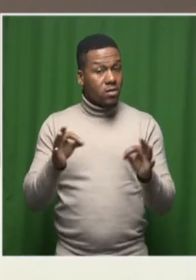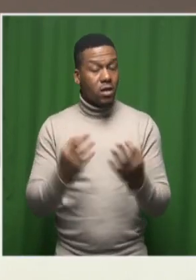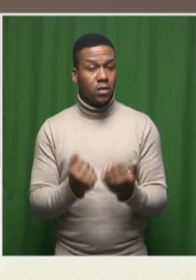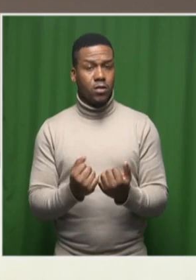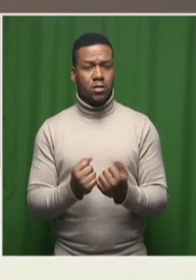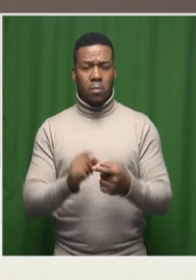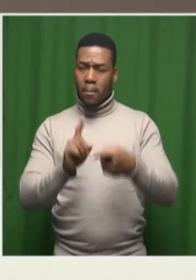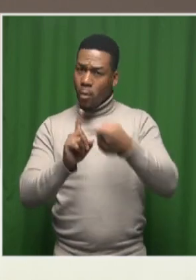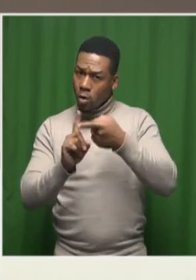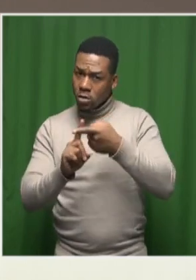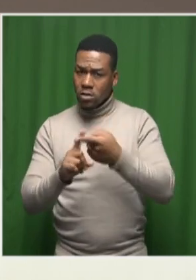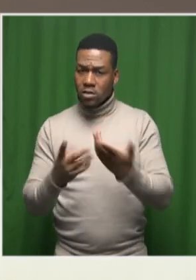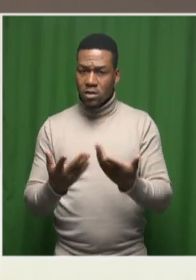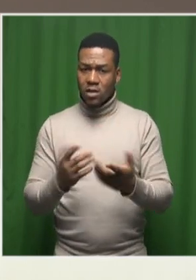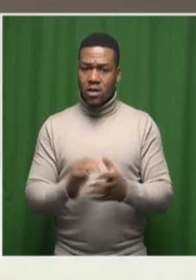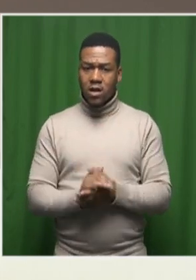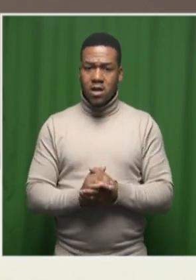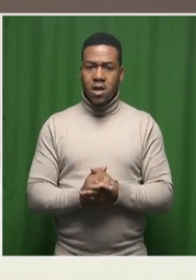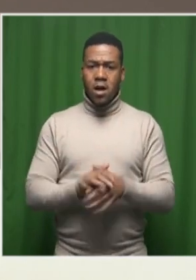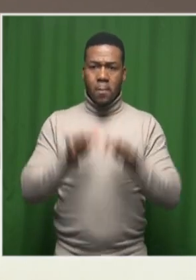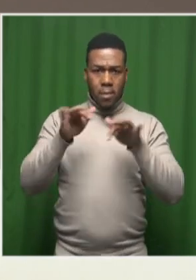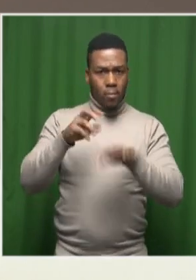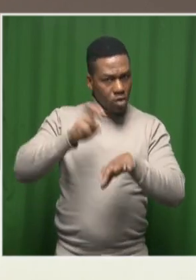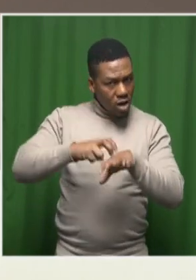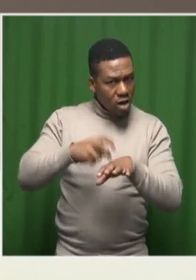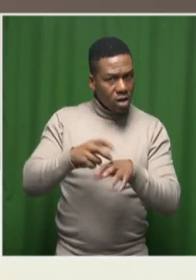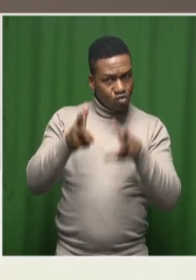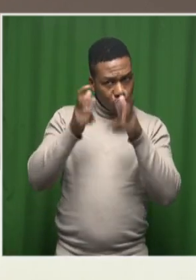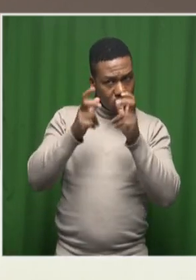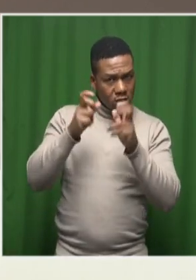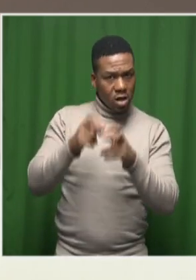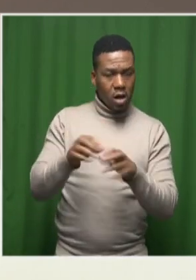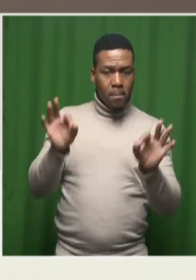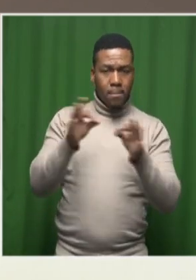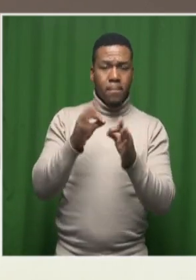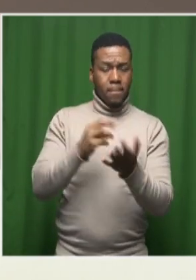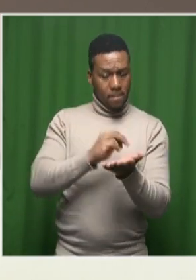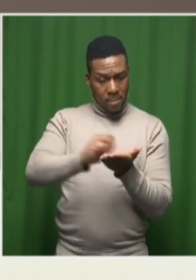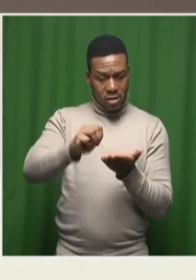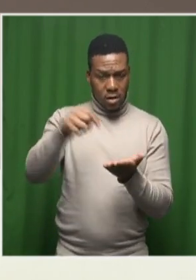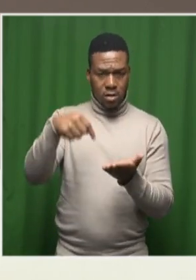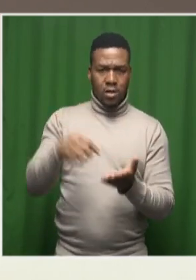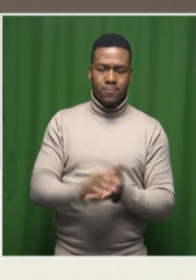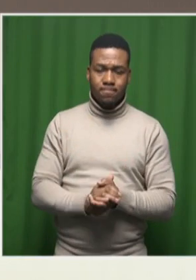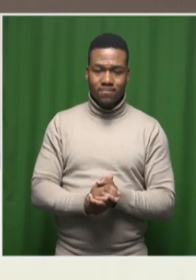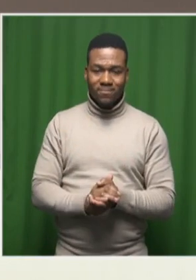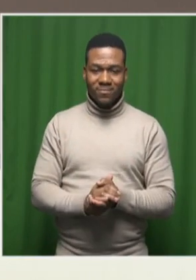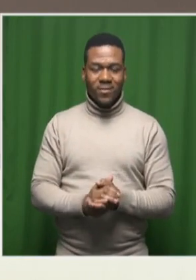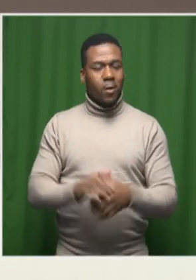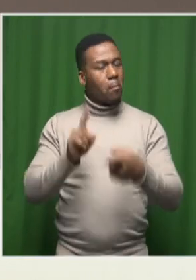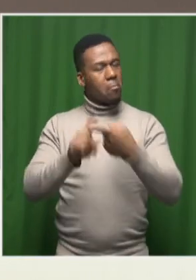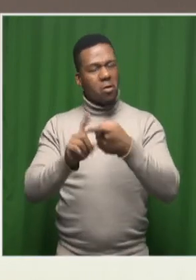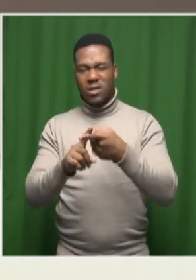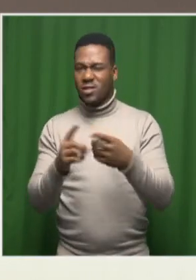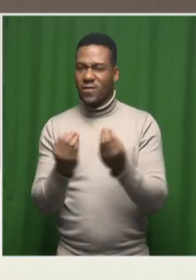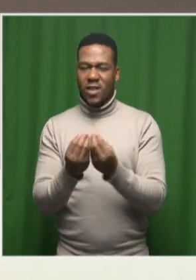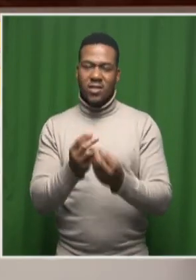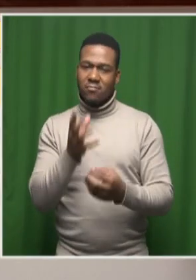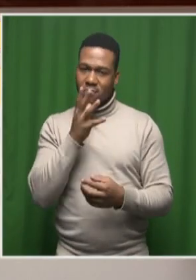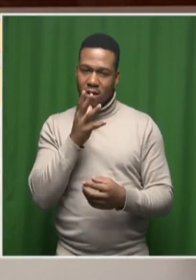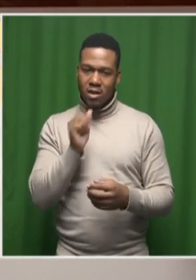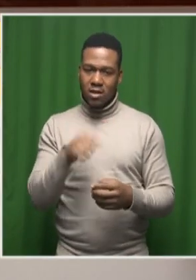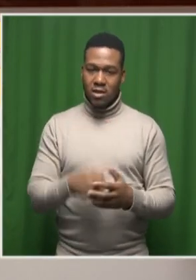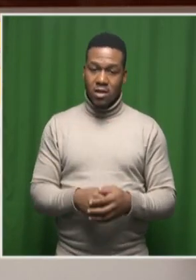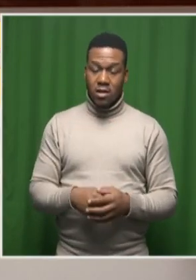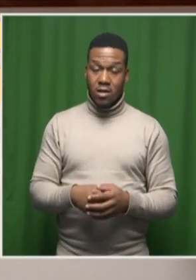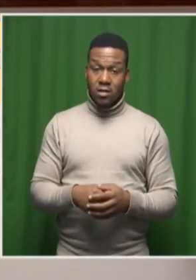yes. And I think a lot of people need to hear it. So, there's been a lot of positive. Yeah, I mean, mental